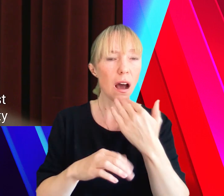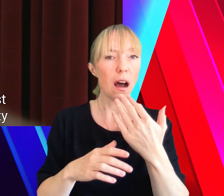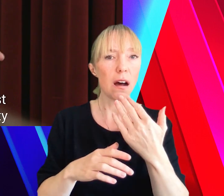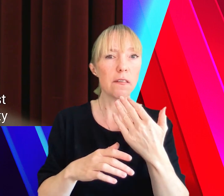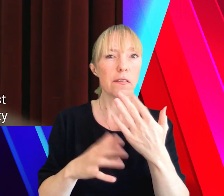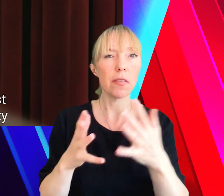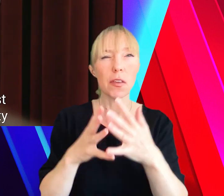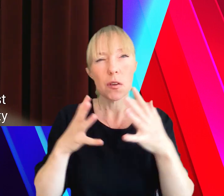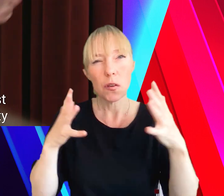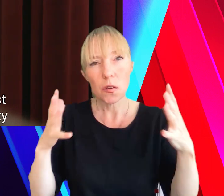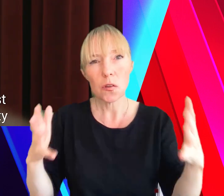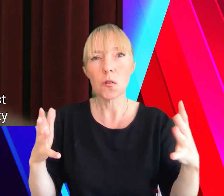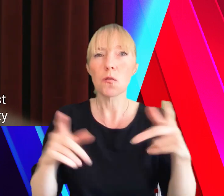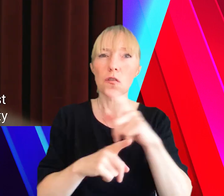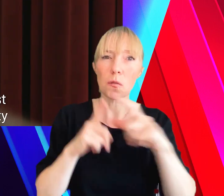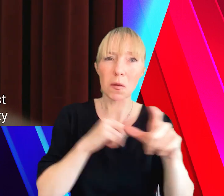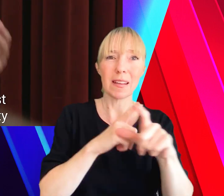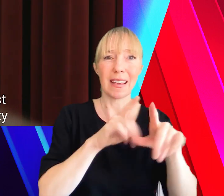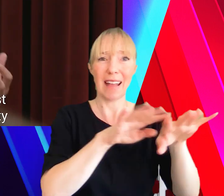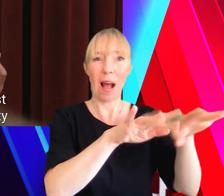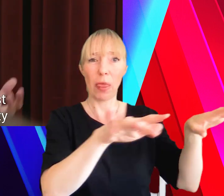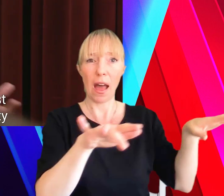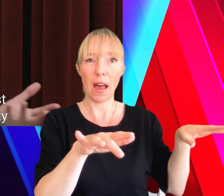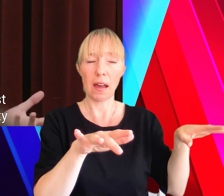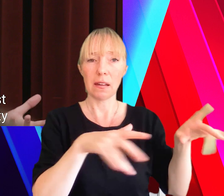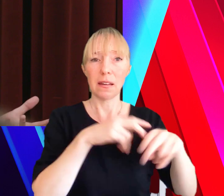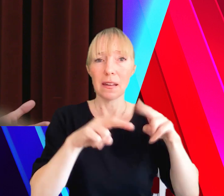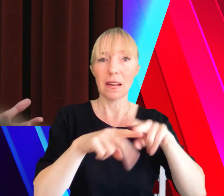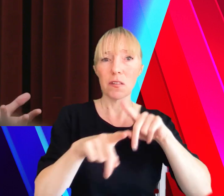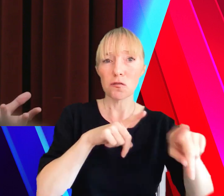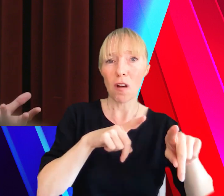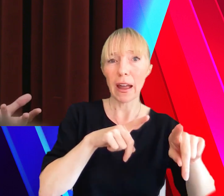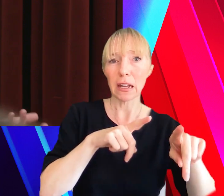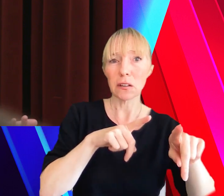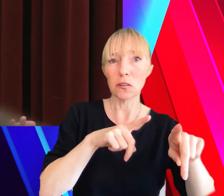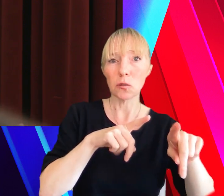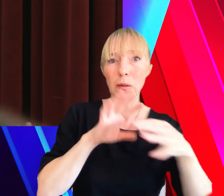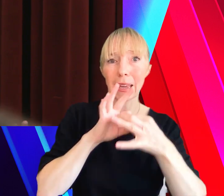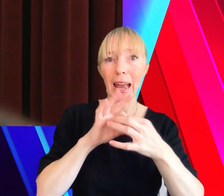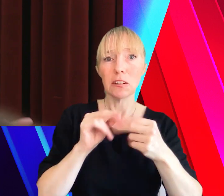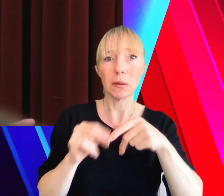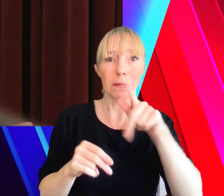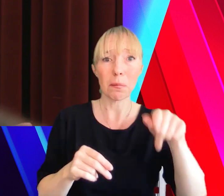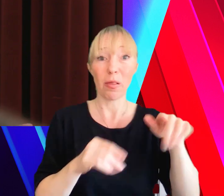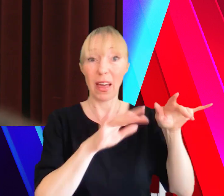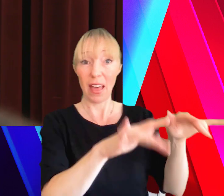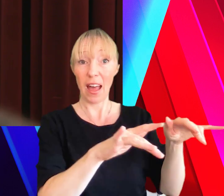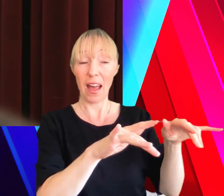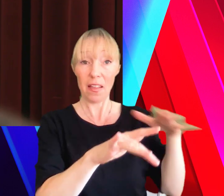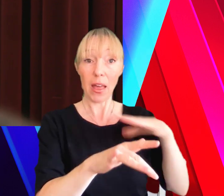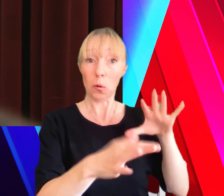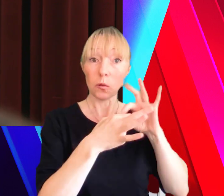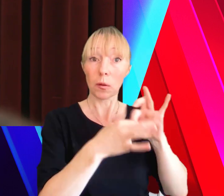like, what we've just seen, but also just the huge communities that there are? You know, like, if you're trying to reach people and you're trying